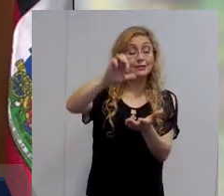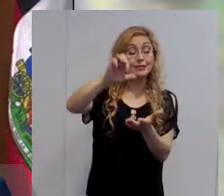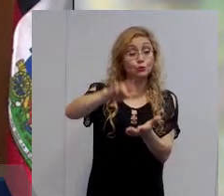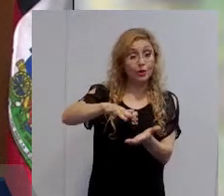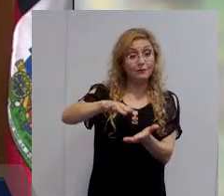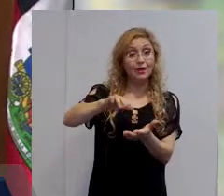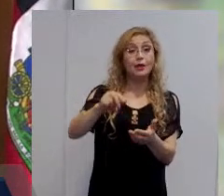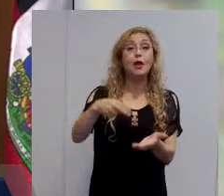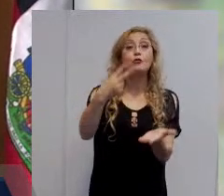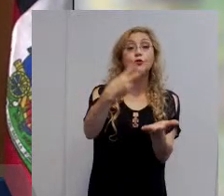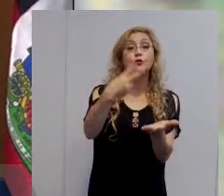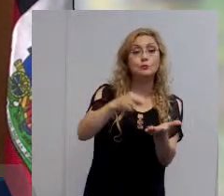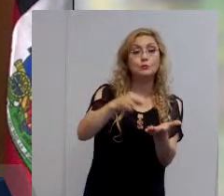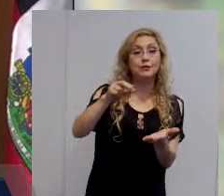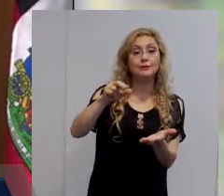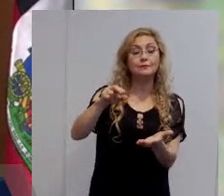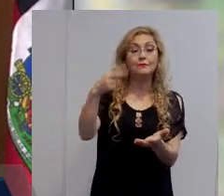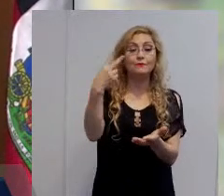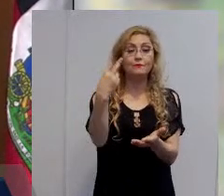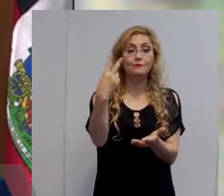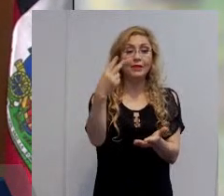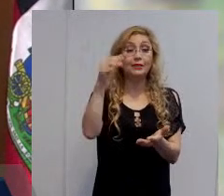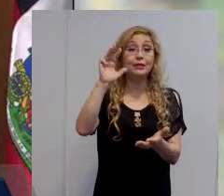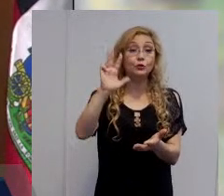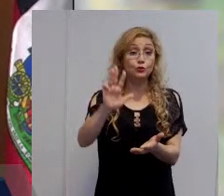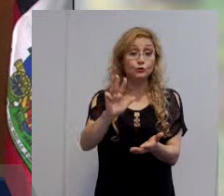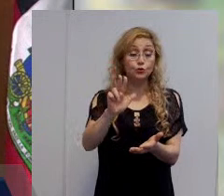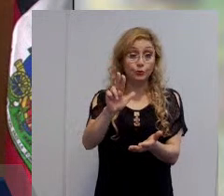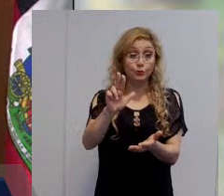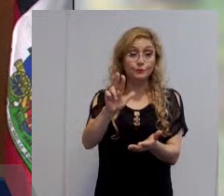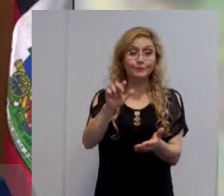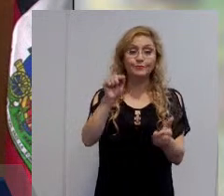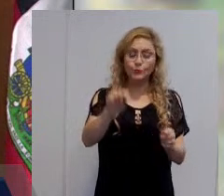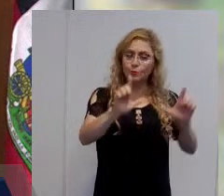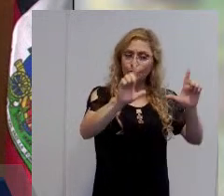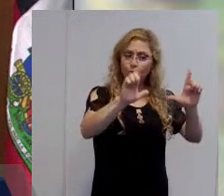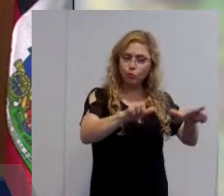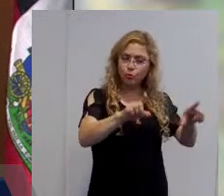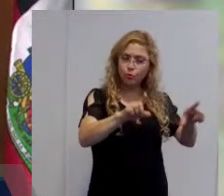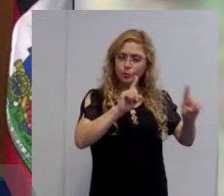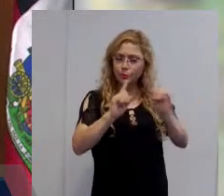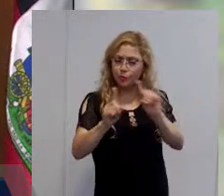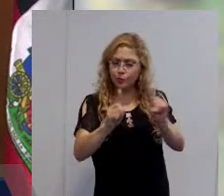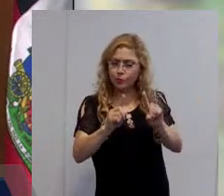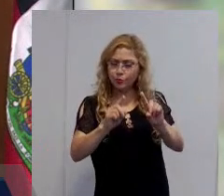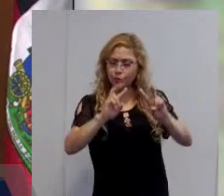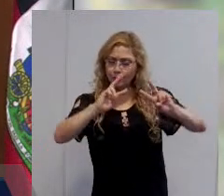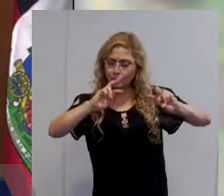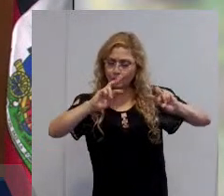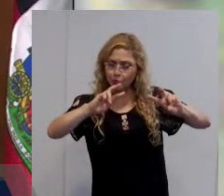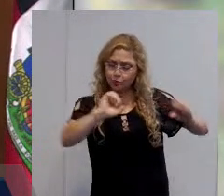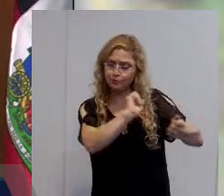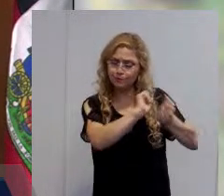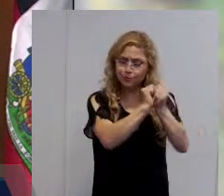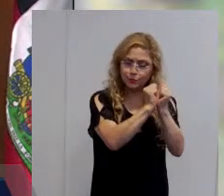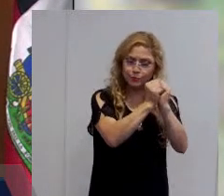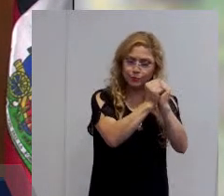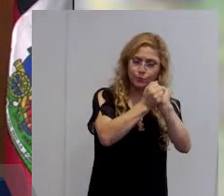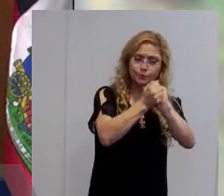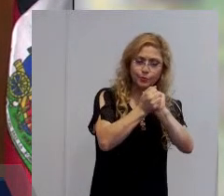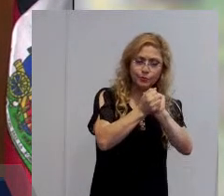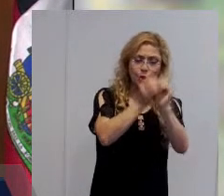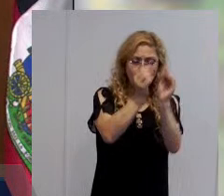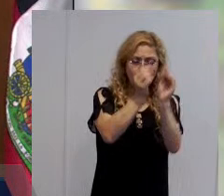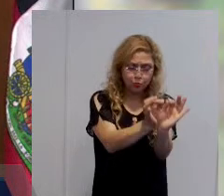2019-2028 must be a space for discussion, coordination, regional a connection